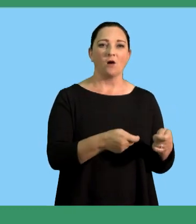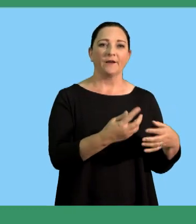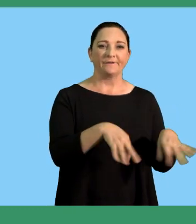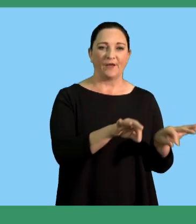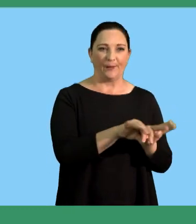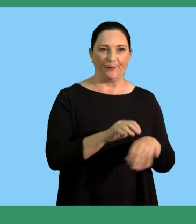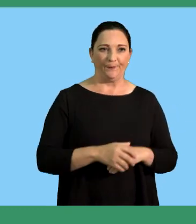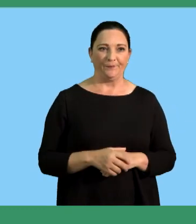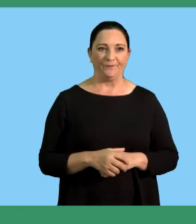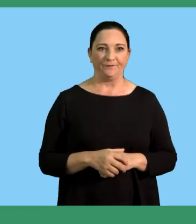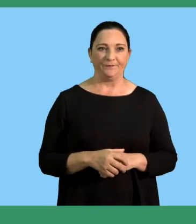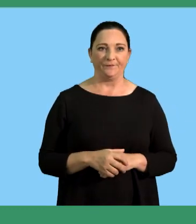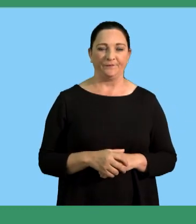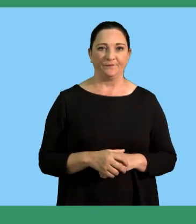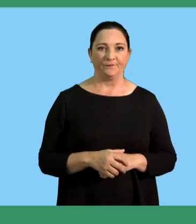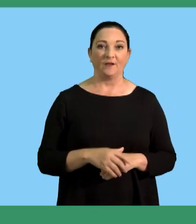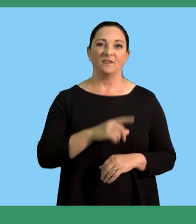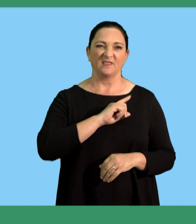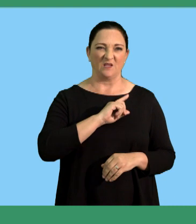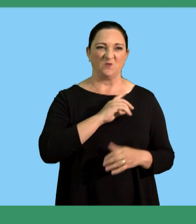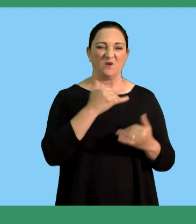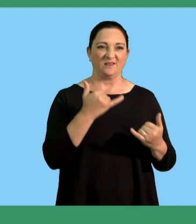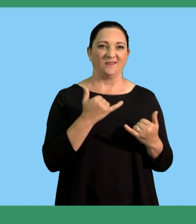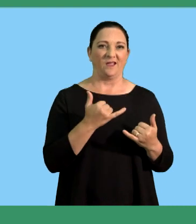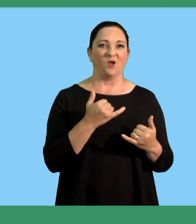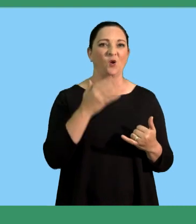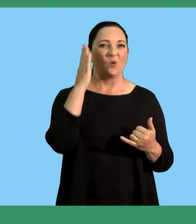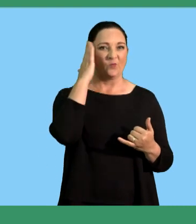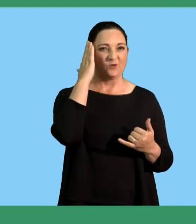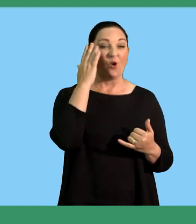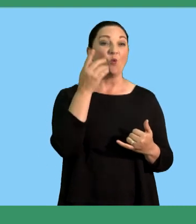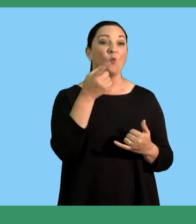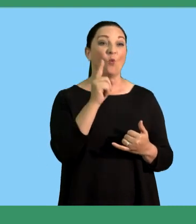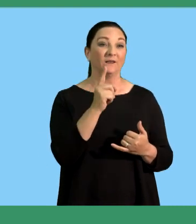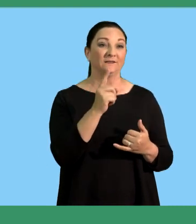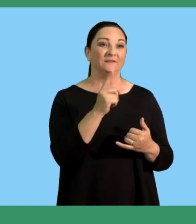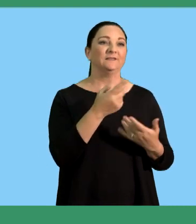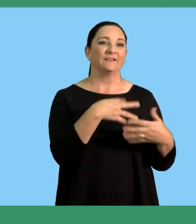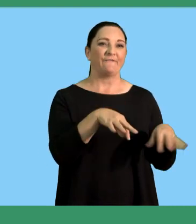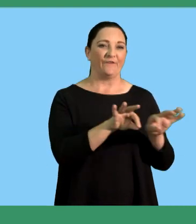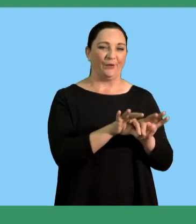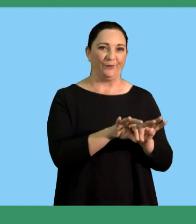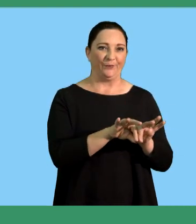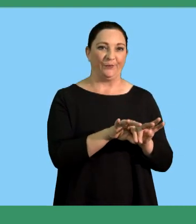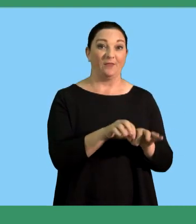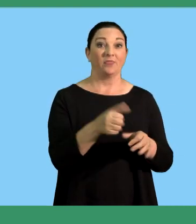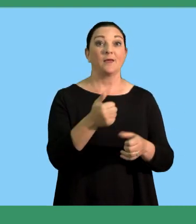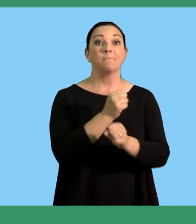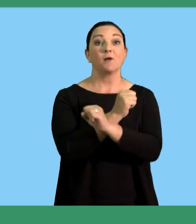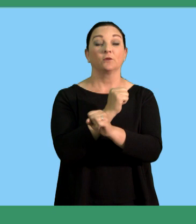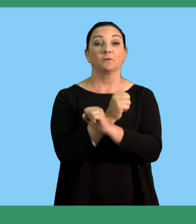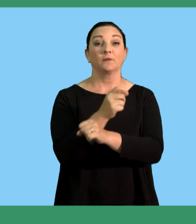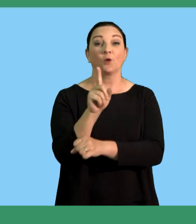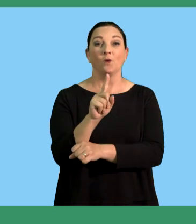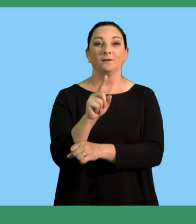stock, how much is the value of stock? The value of stock is 400,000. So multiply by the damage.